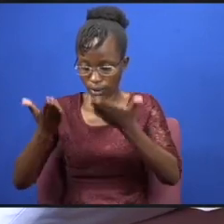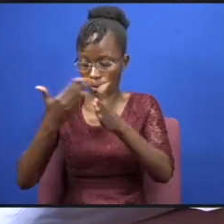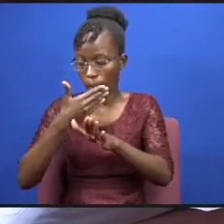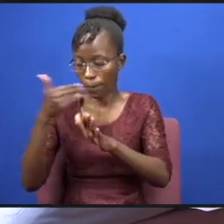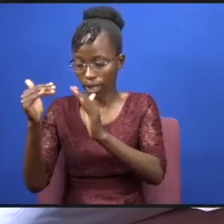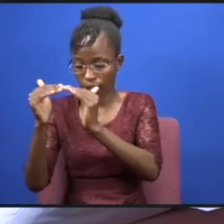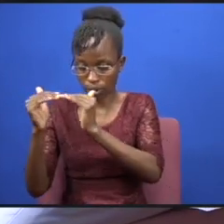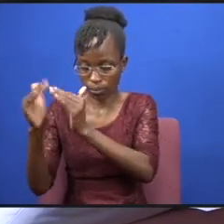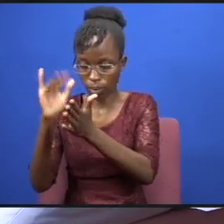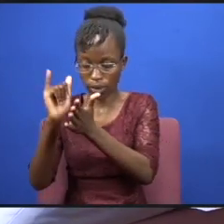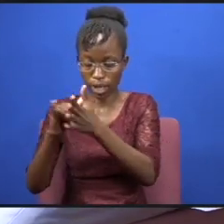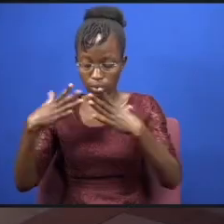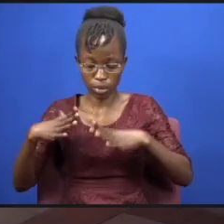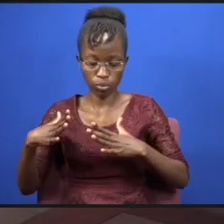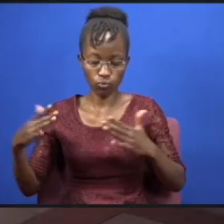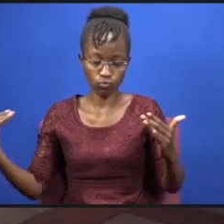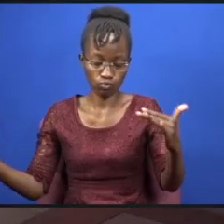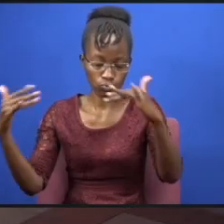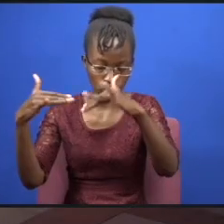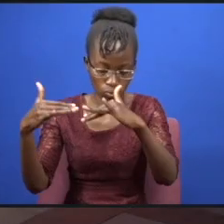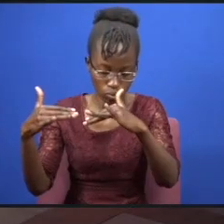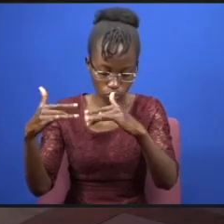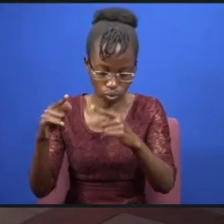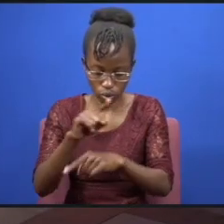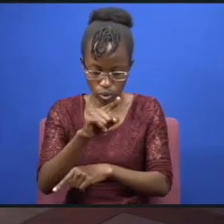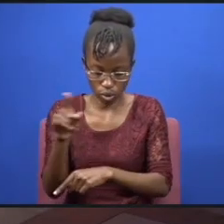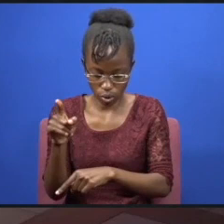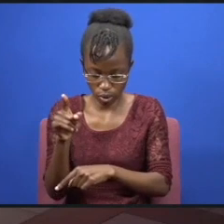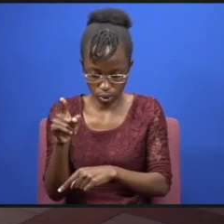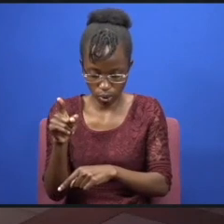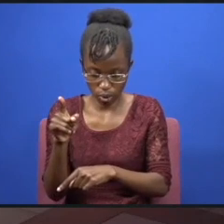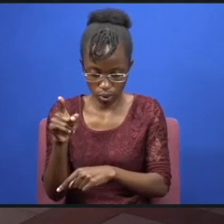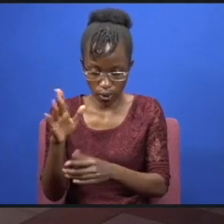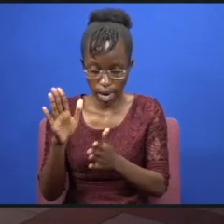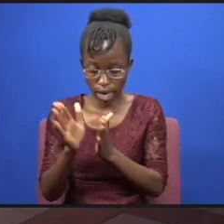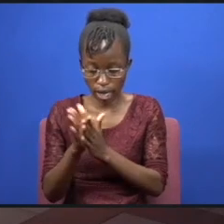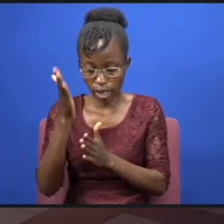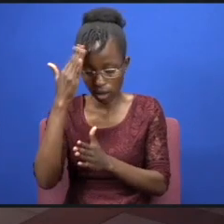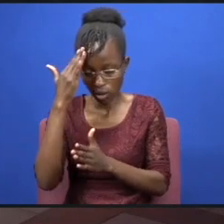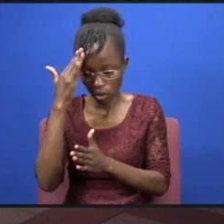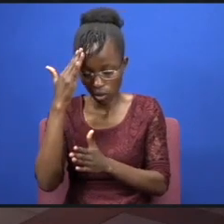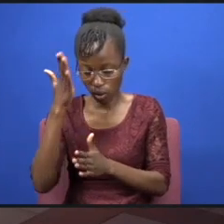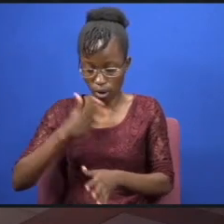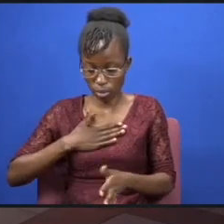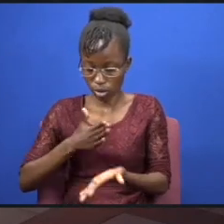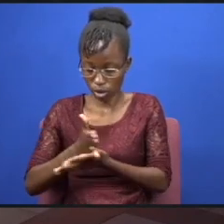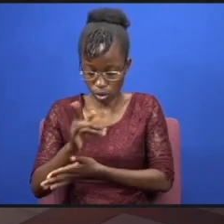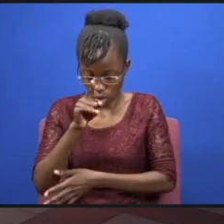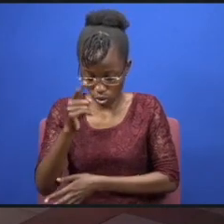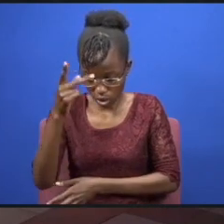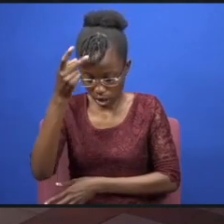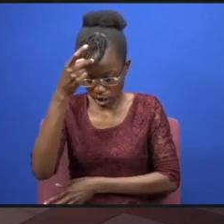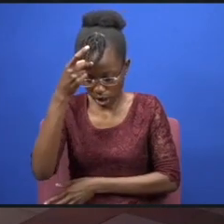that people will come to you, that they may grow through you, CITAM.